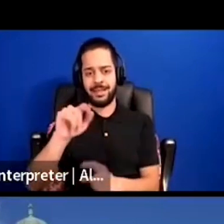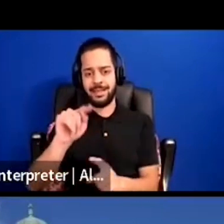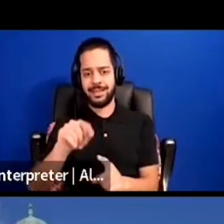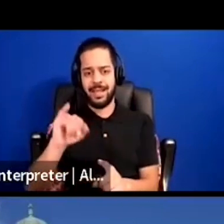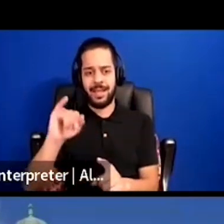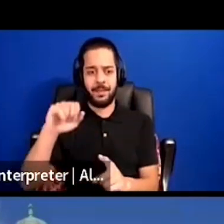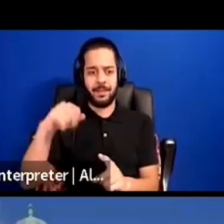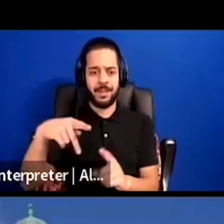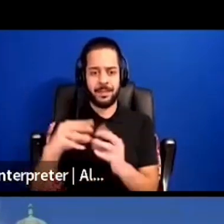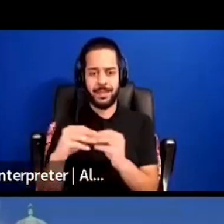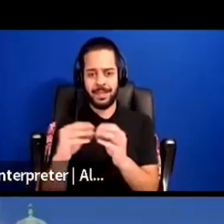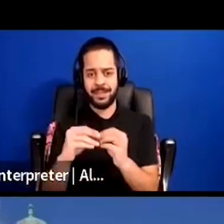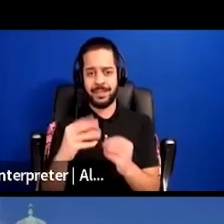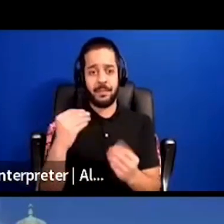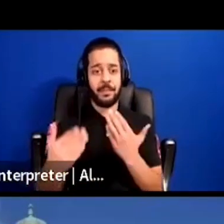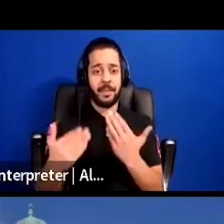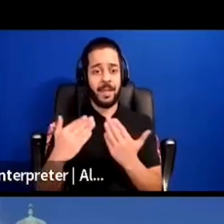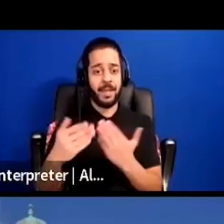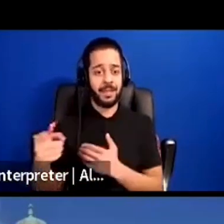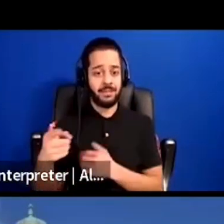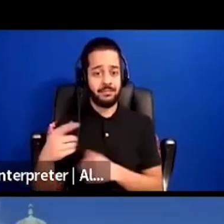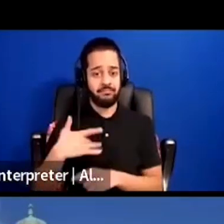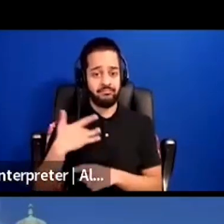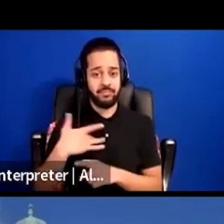to training being voluntary?